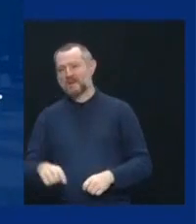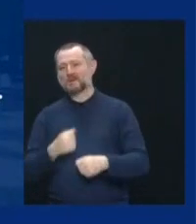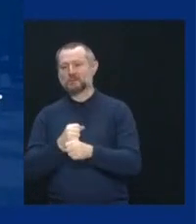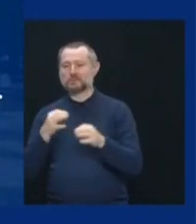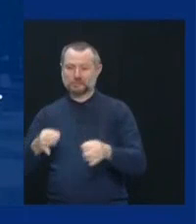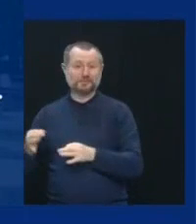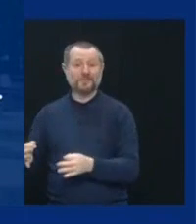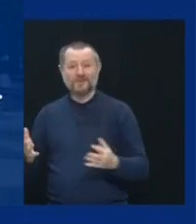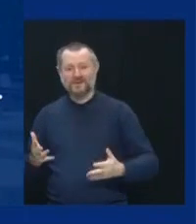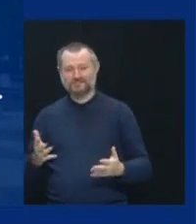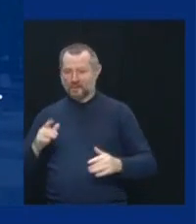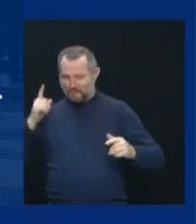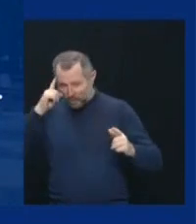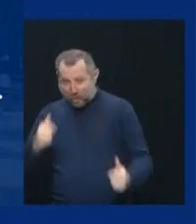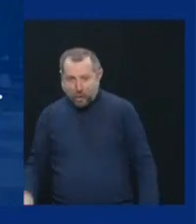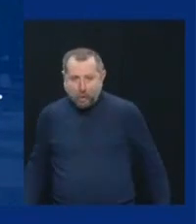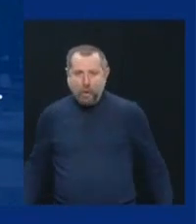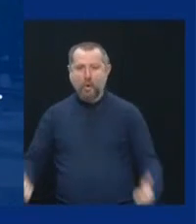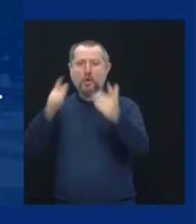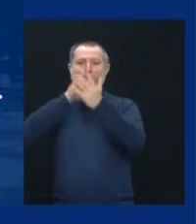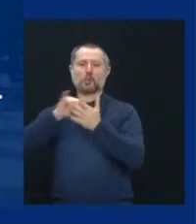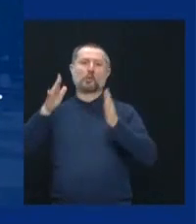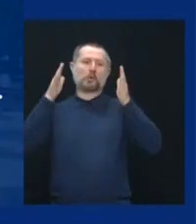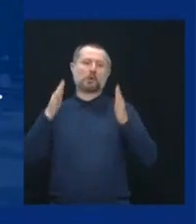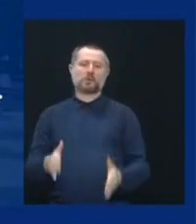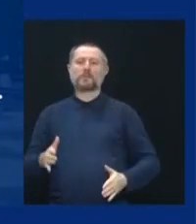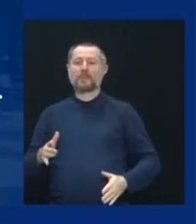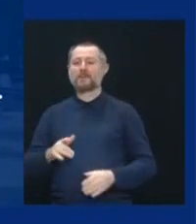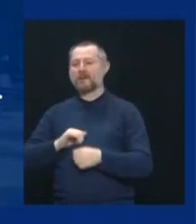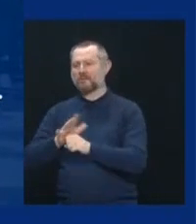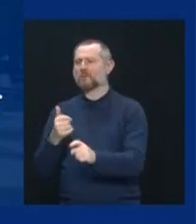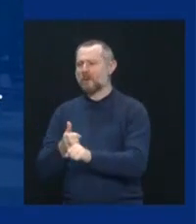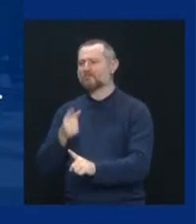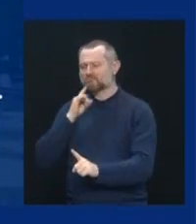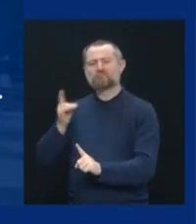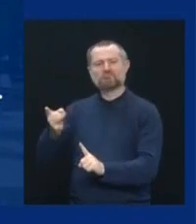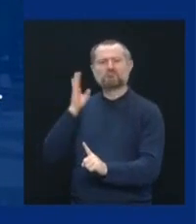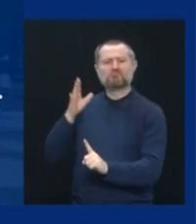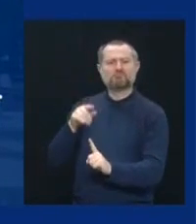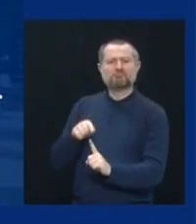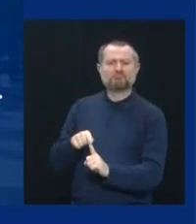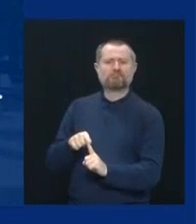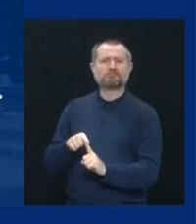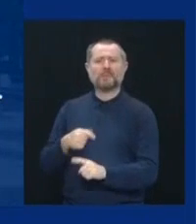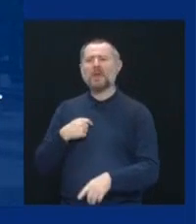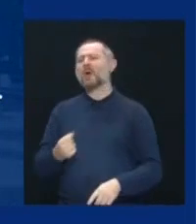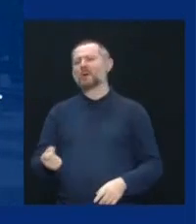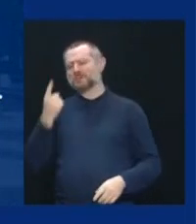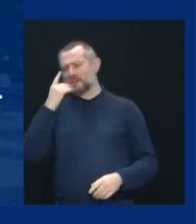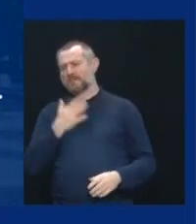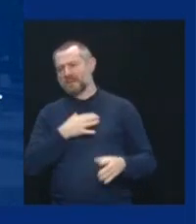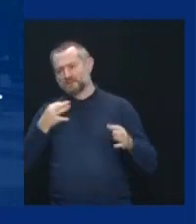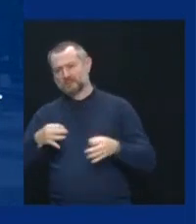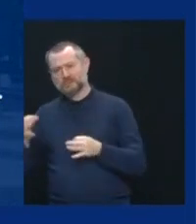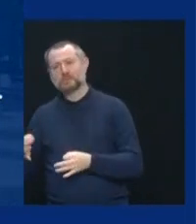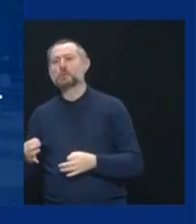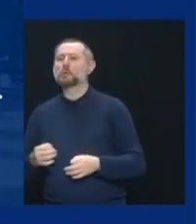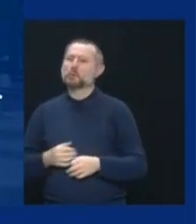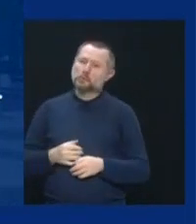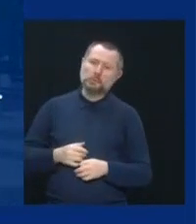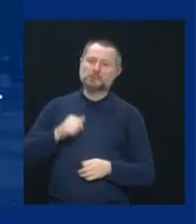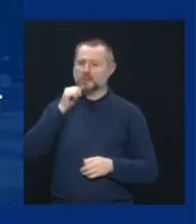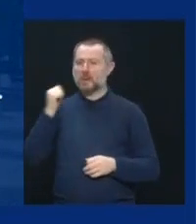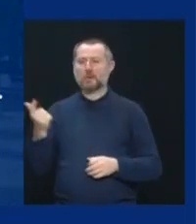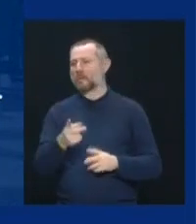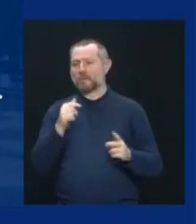a public health basis. This virus is serious. And I understand these decisions are difficult politically. I get